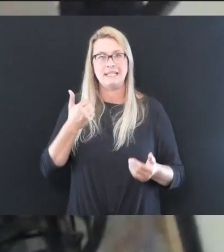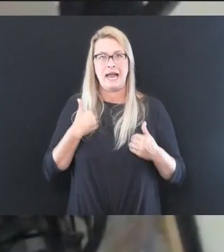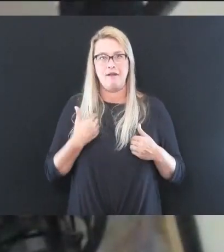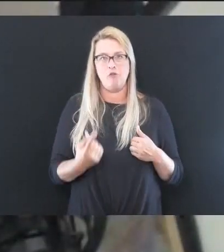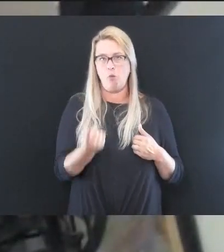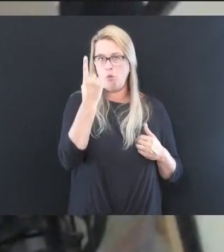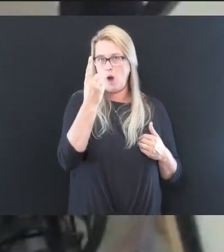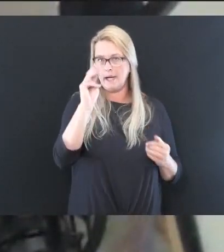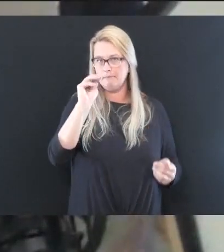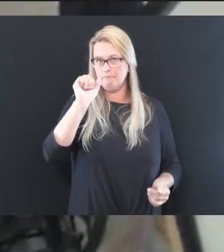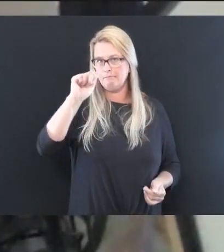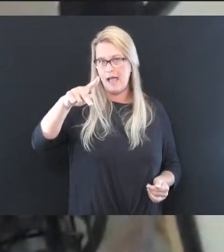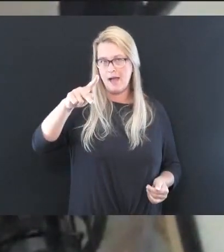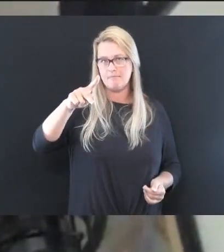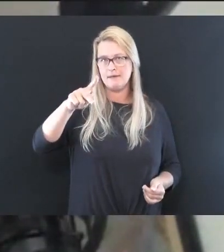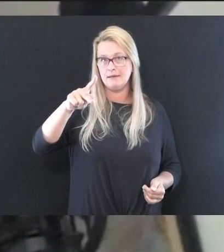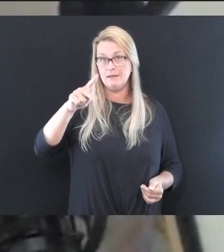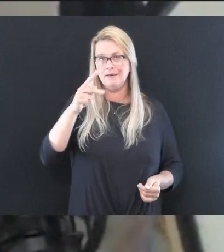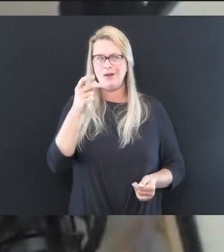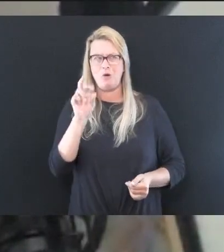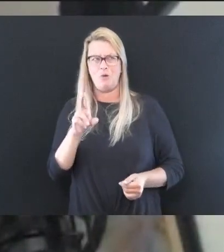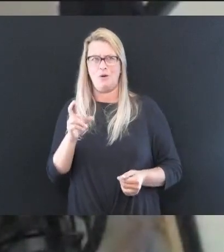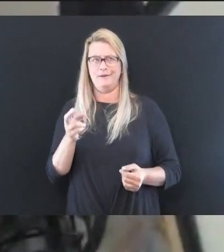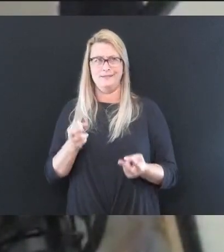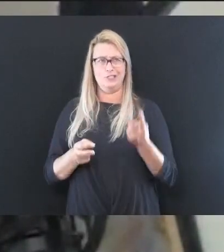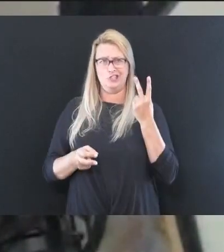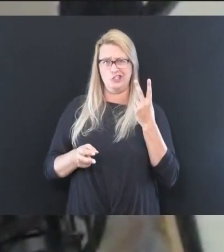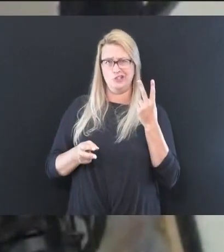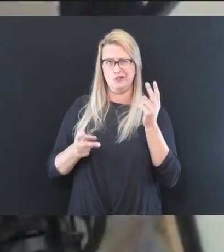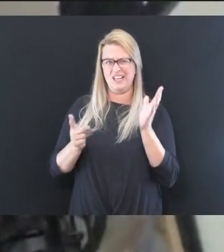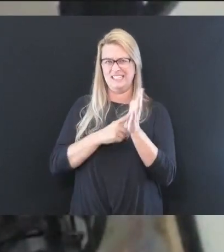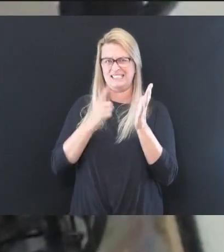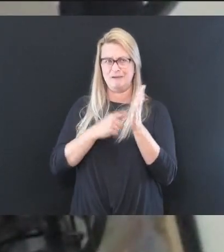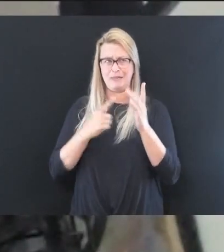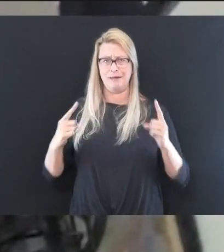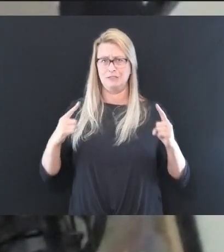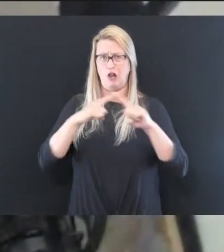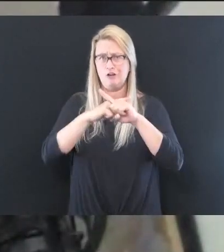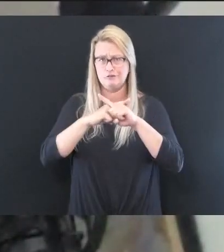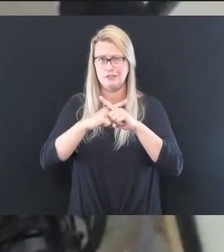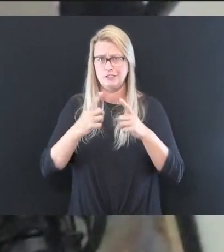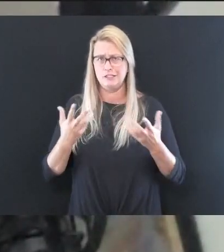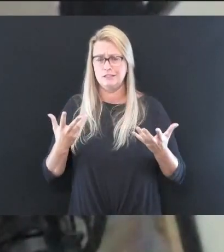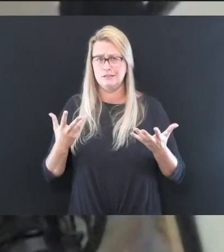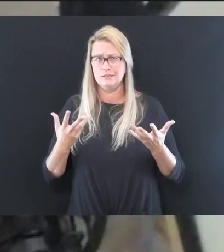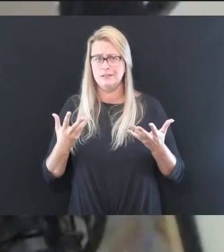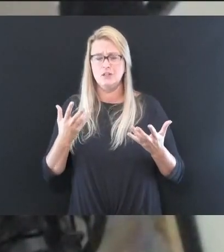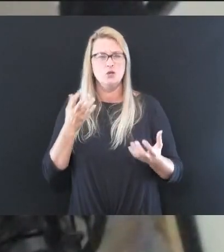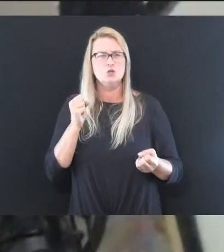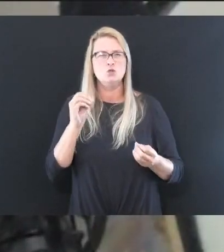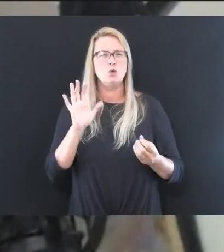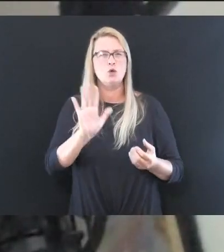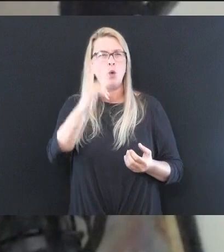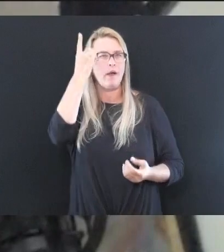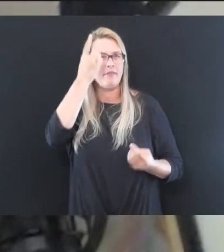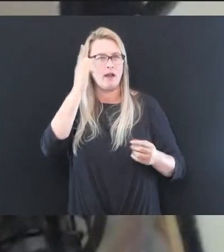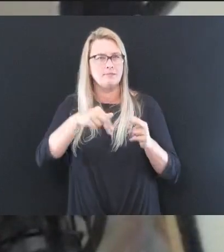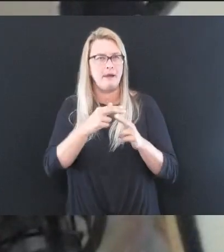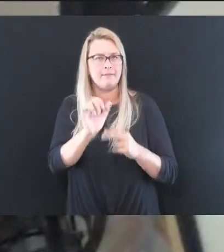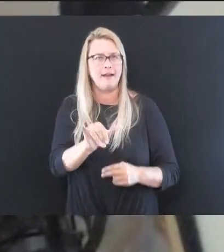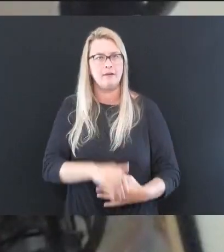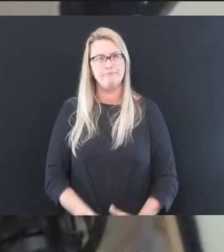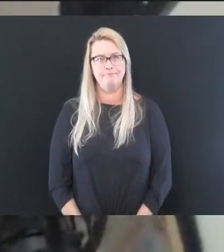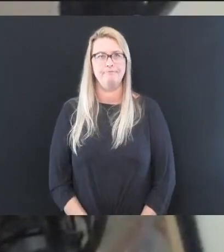map versus have two maps that sometimes contradict each other? What are the thoughts on that? Thank you.